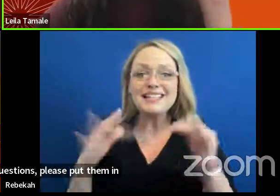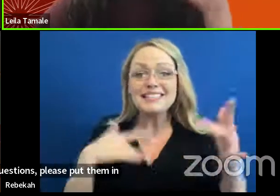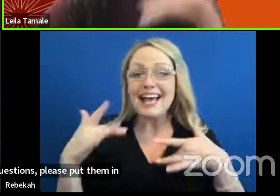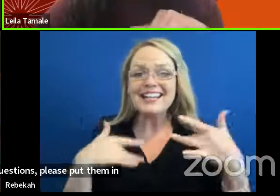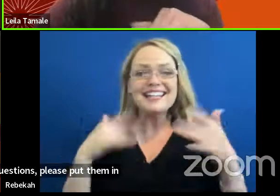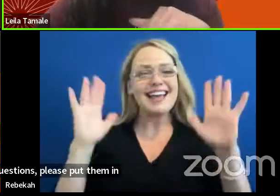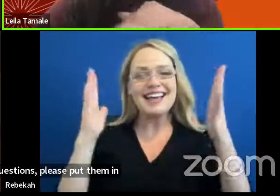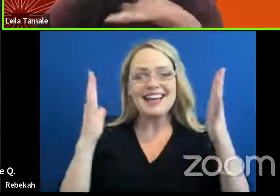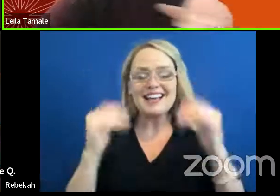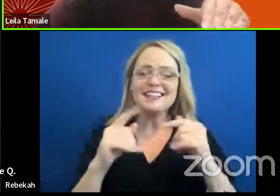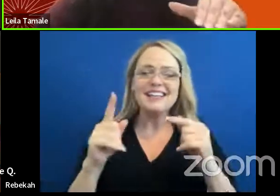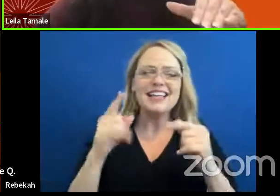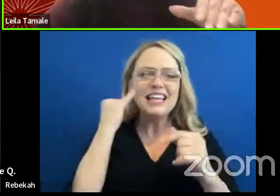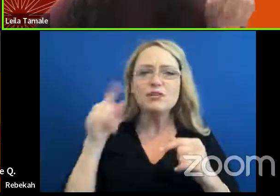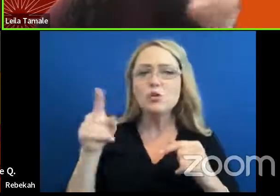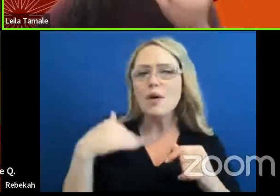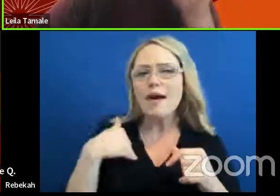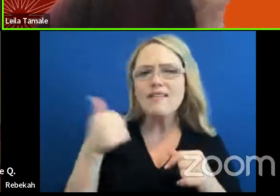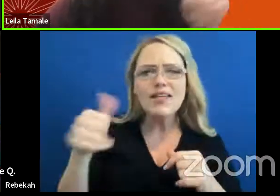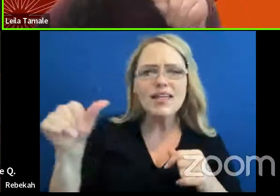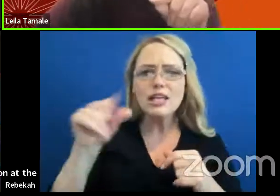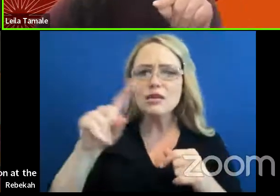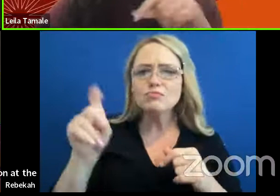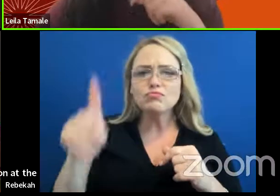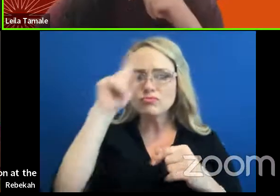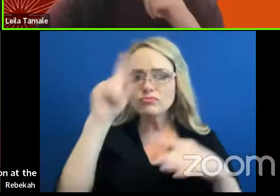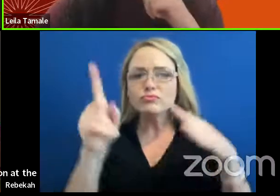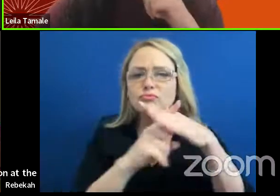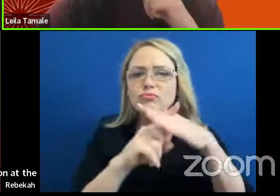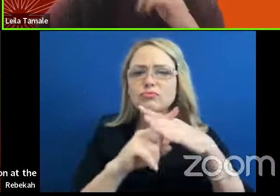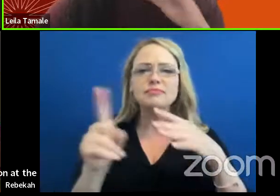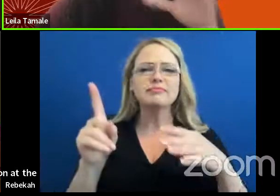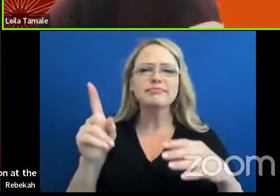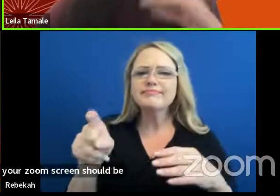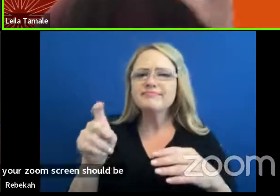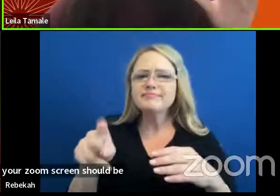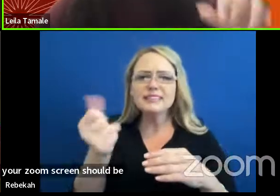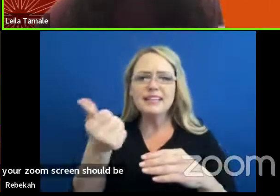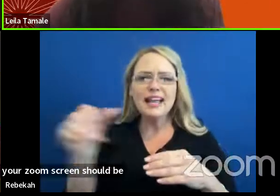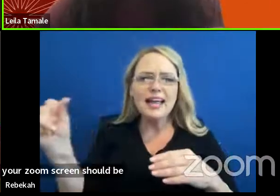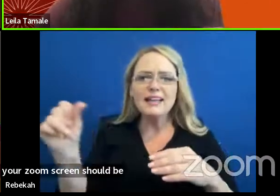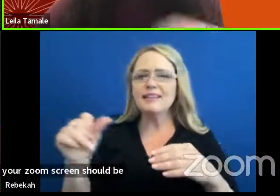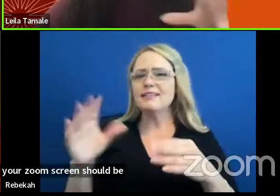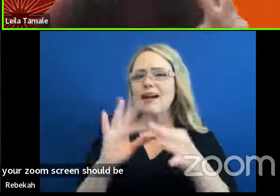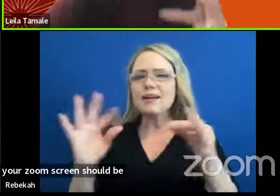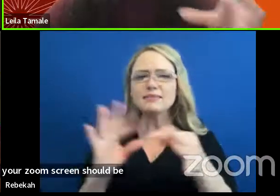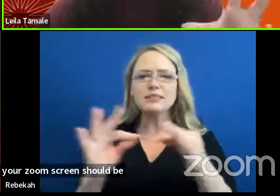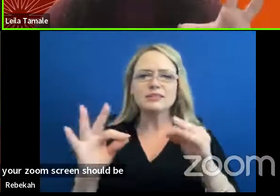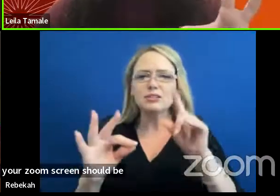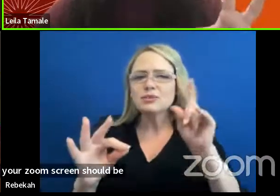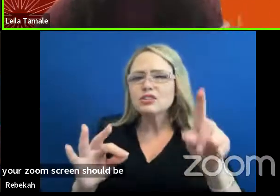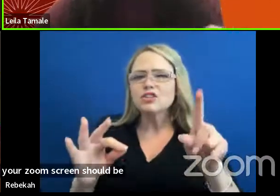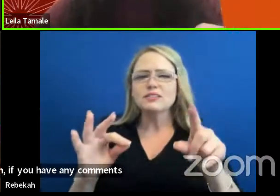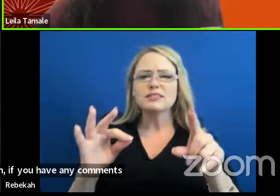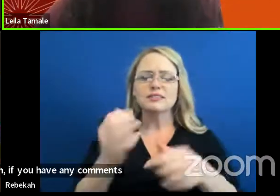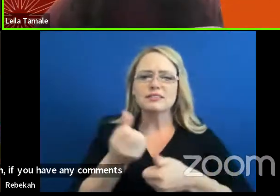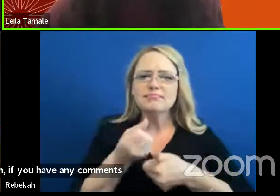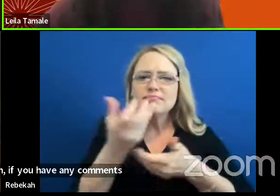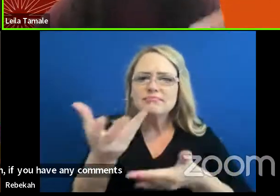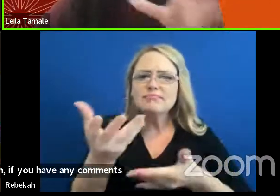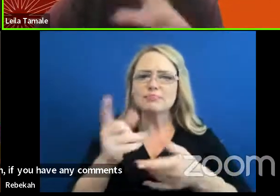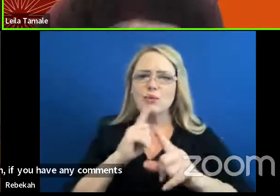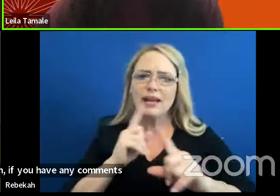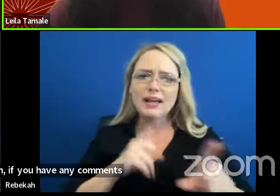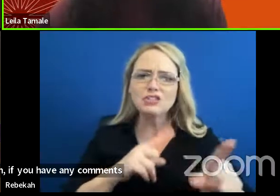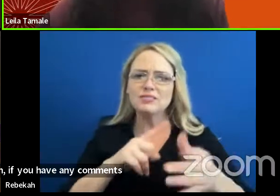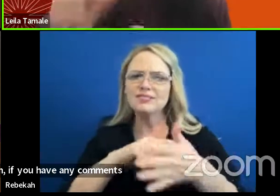the bottom of your Zoom screen, should be around the center. And then if you have any comments or thoughts, reactions, feel free to put